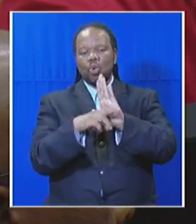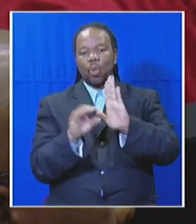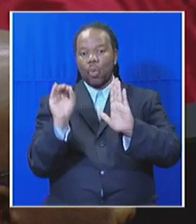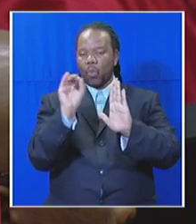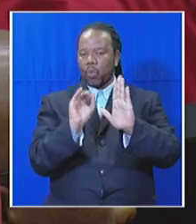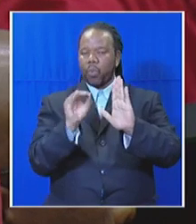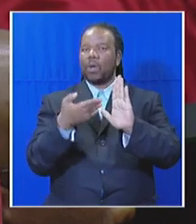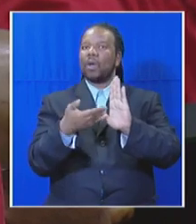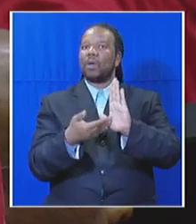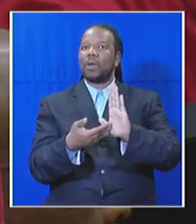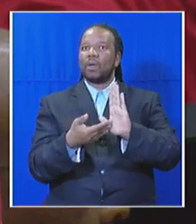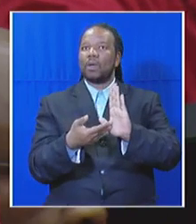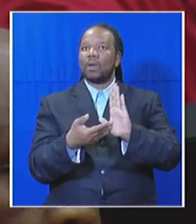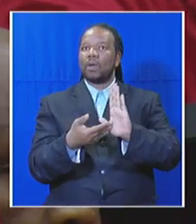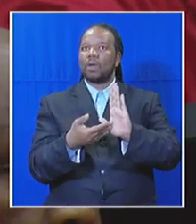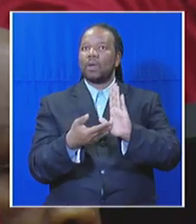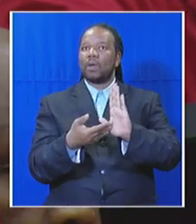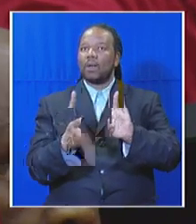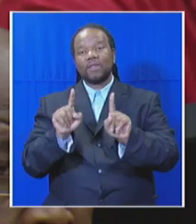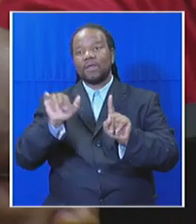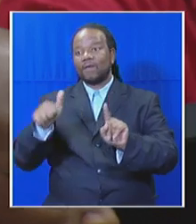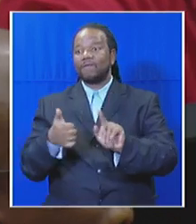the voter outcome of the